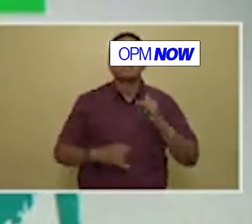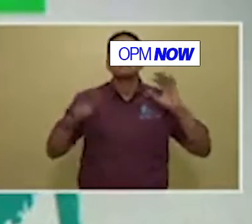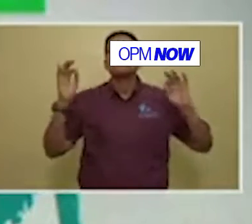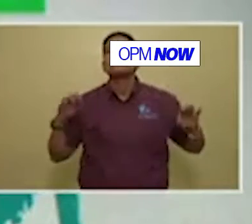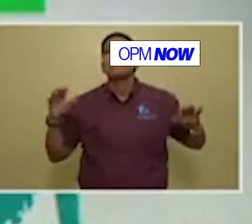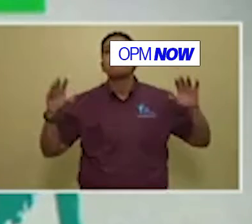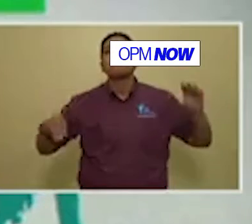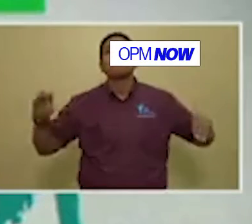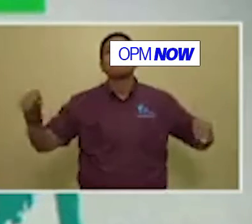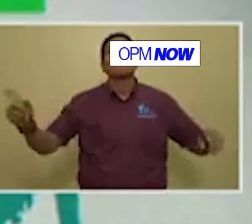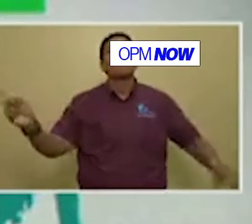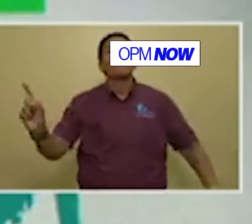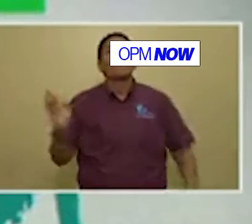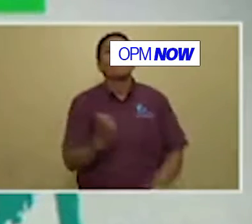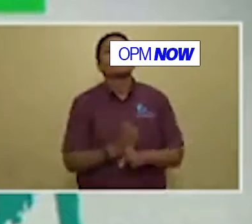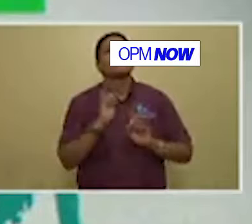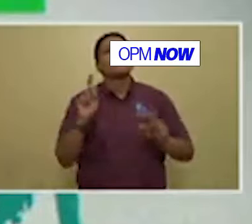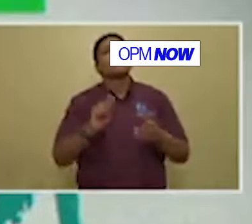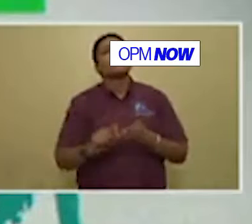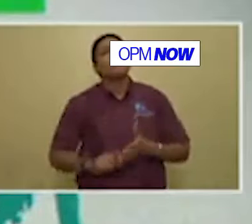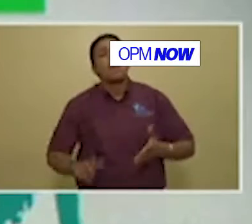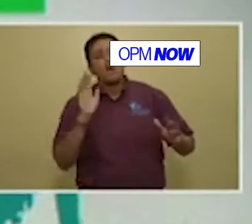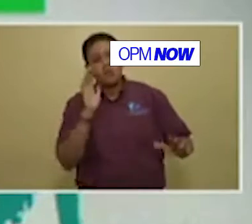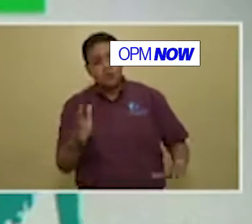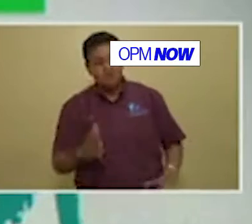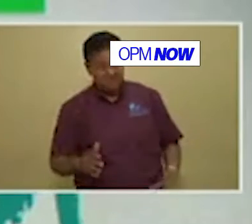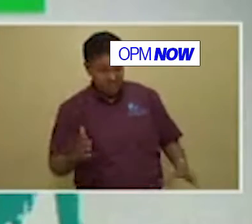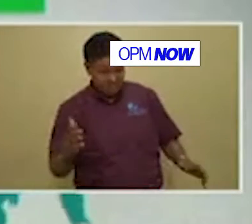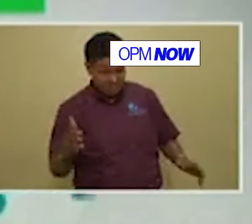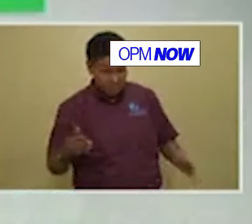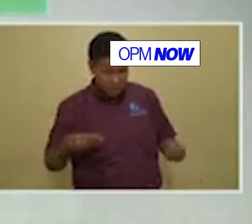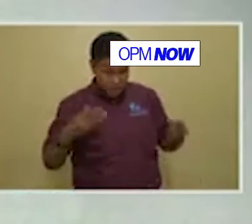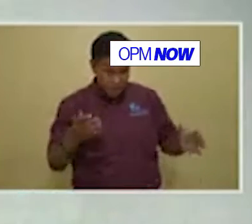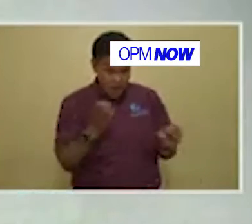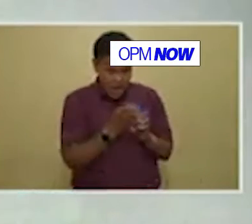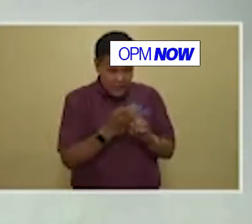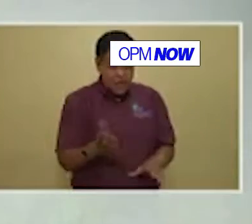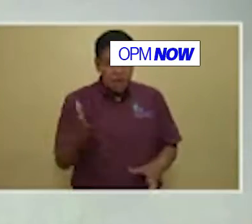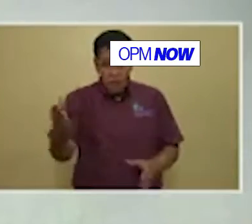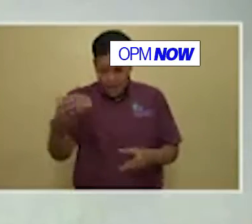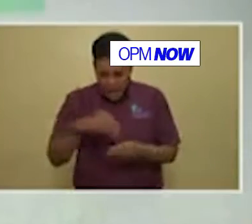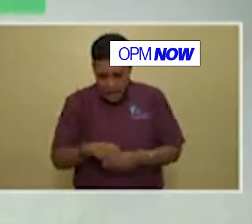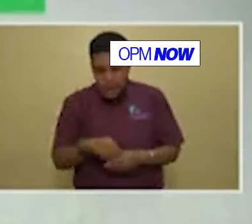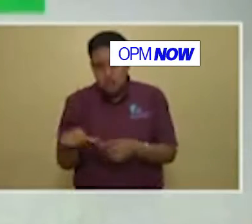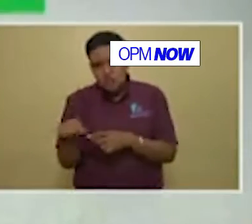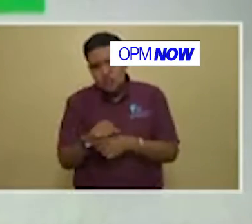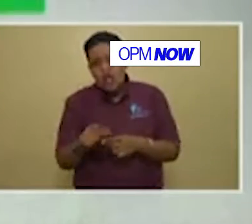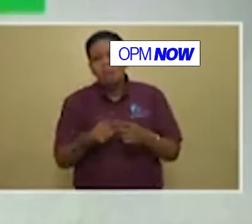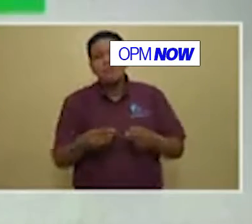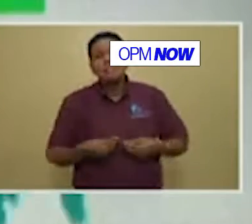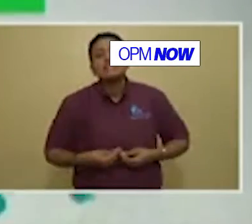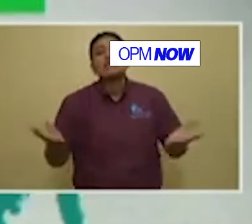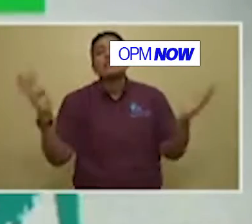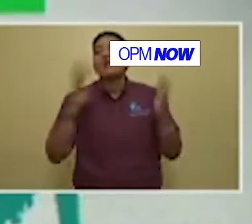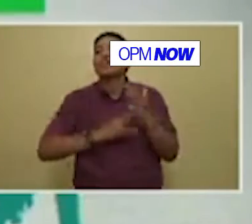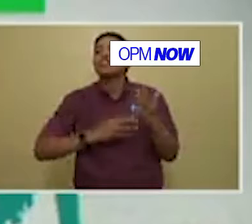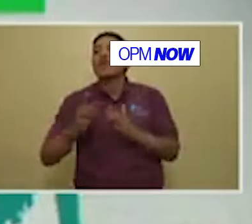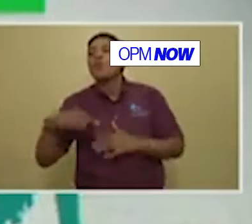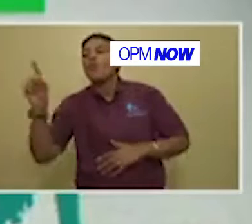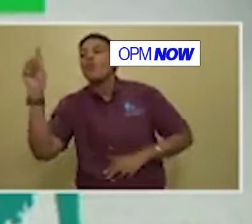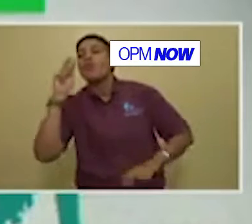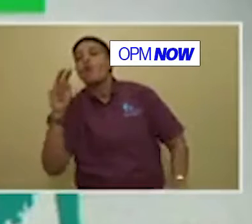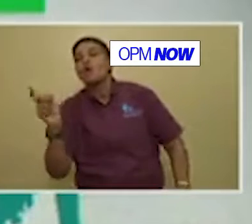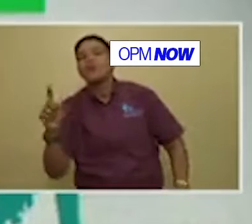finalized, presiding examiners have been engaged, trained, and they've deployed the scheduled.